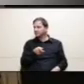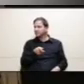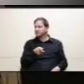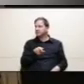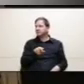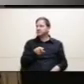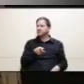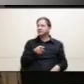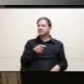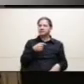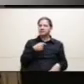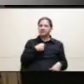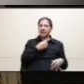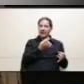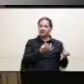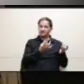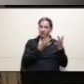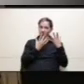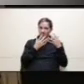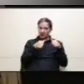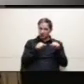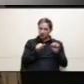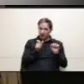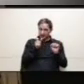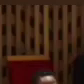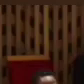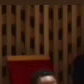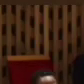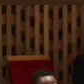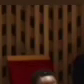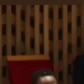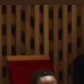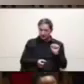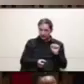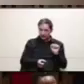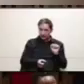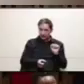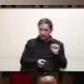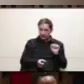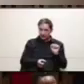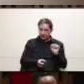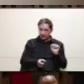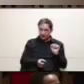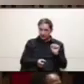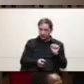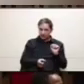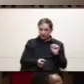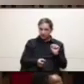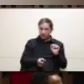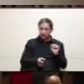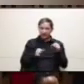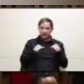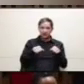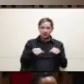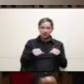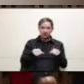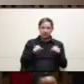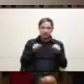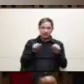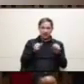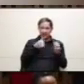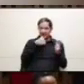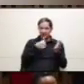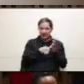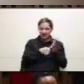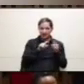I was notified by the chairperson. Notified by? By the chairperson of by the letter from